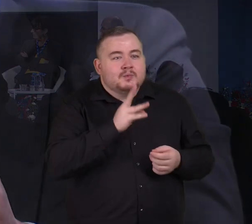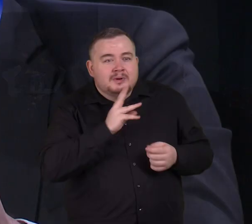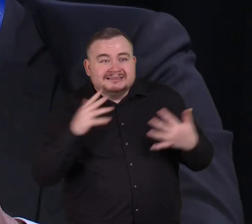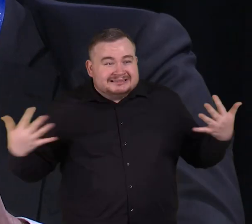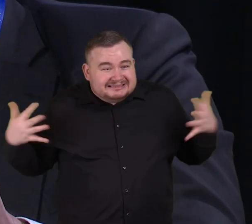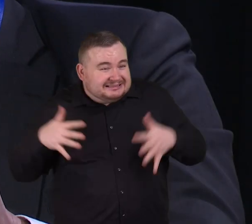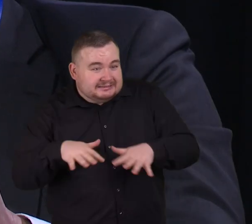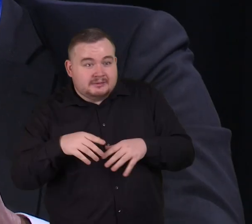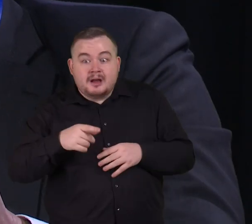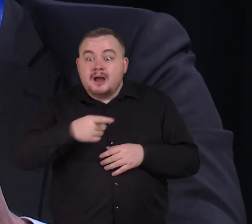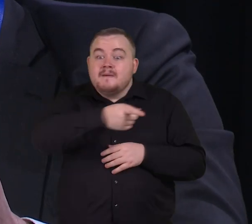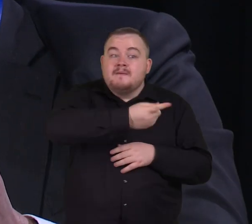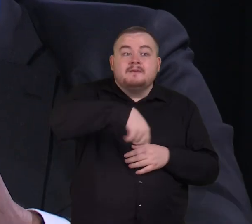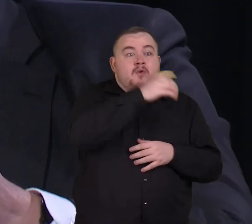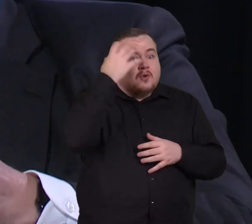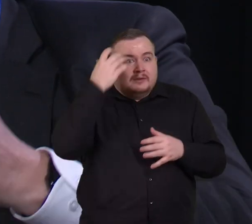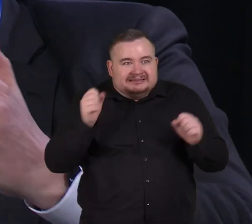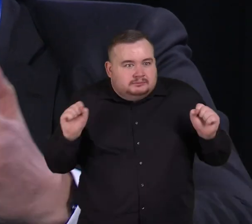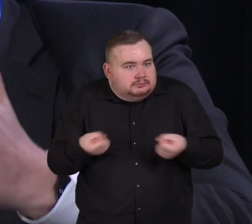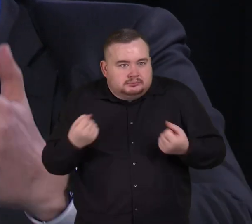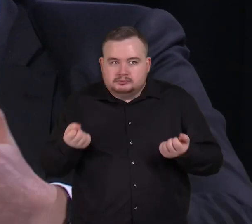agree to